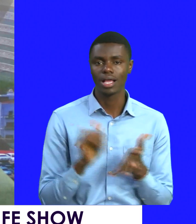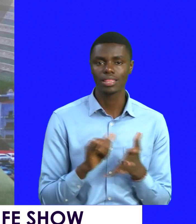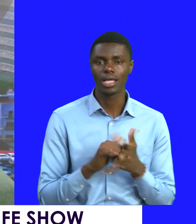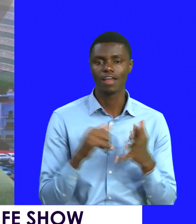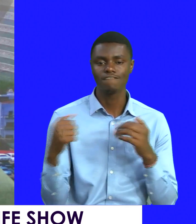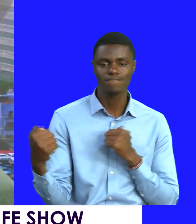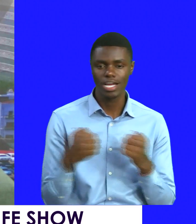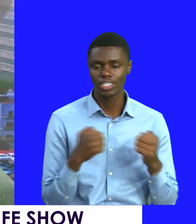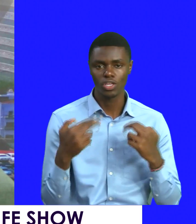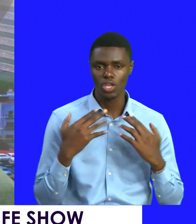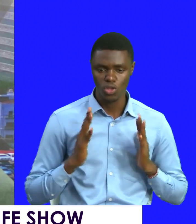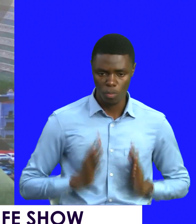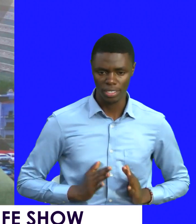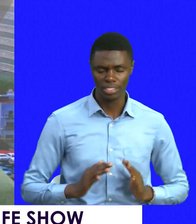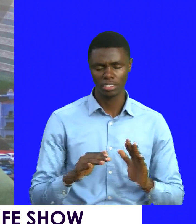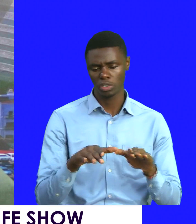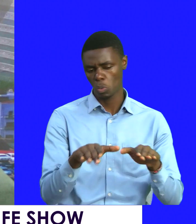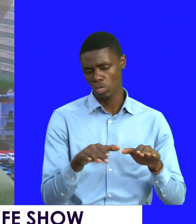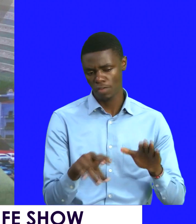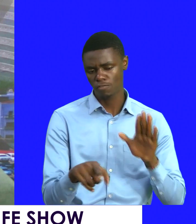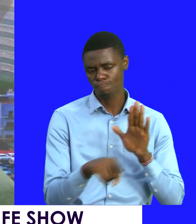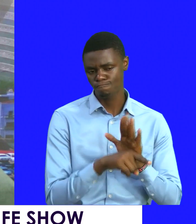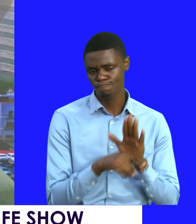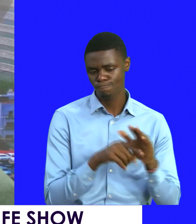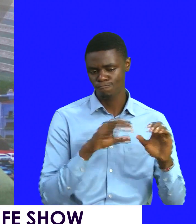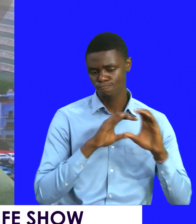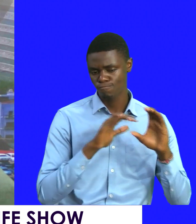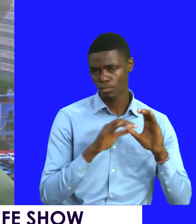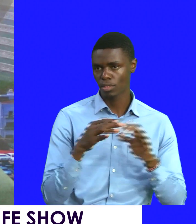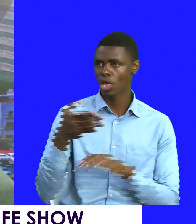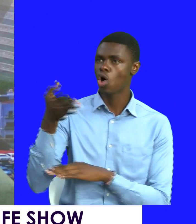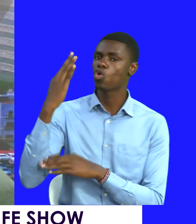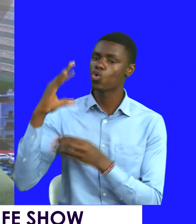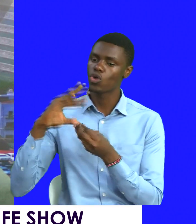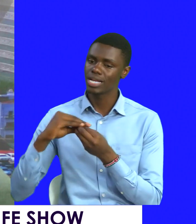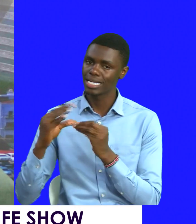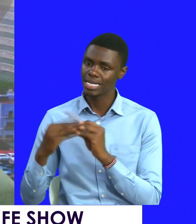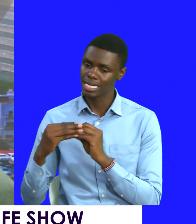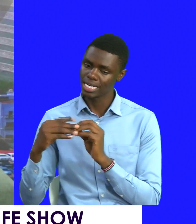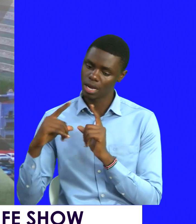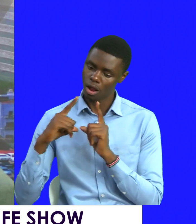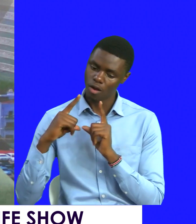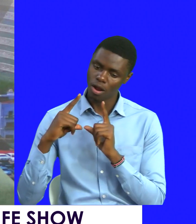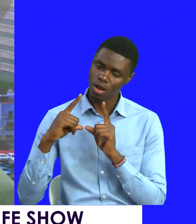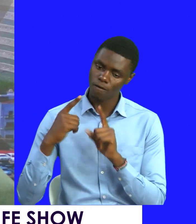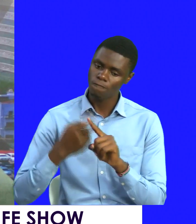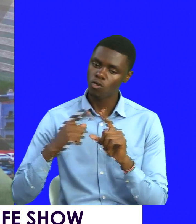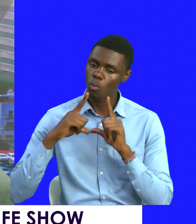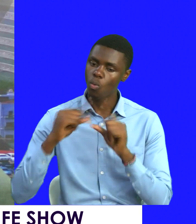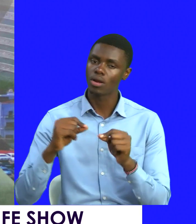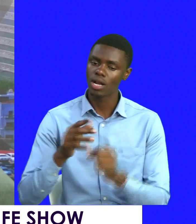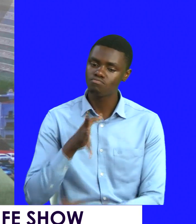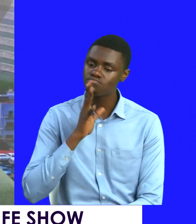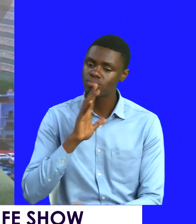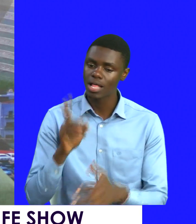waiting for the negative communication. God created out of words. He spoke and it came